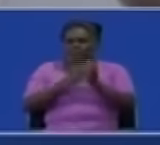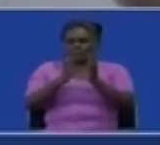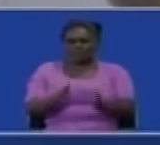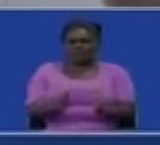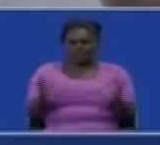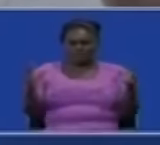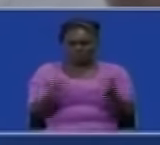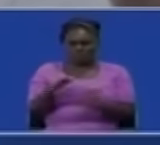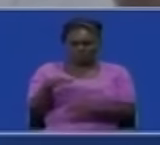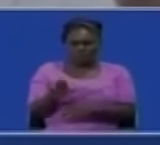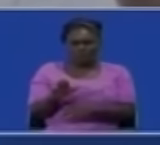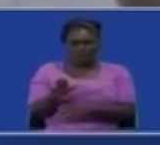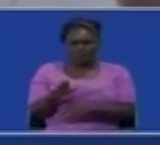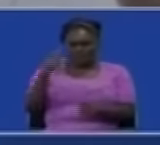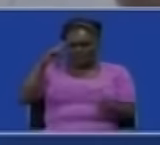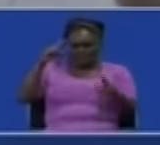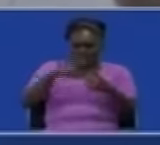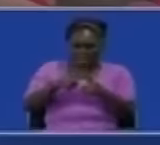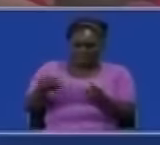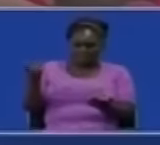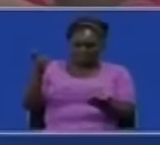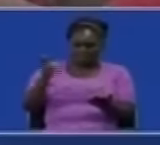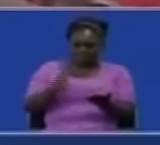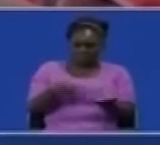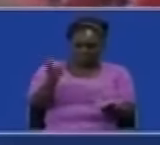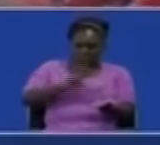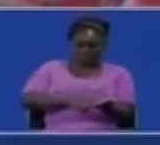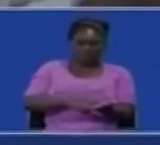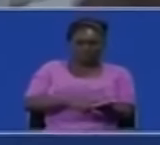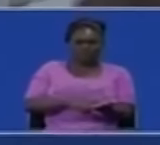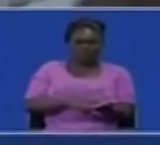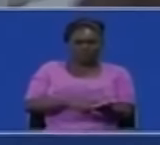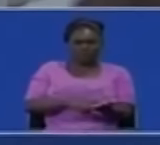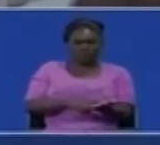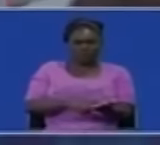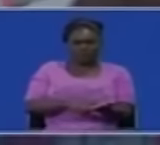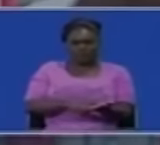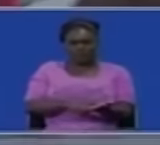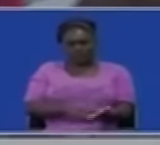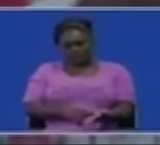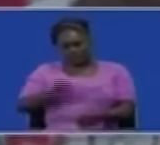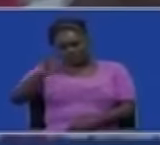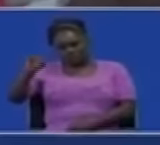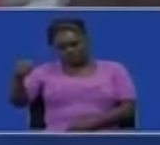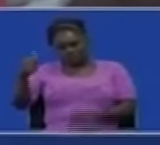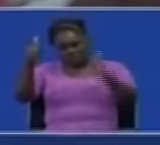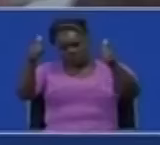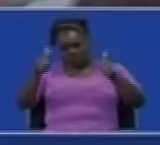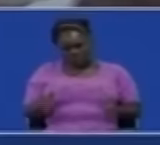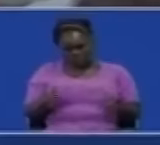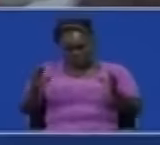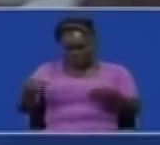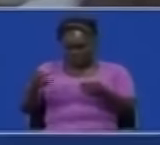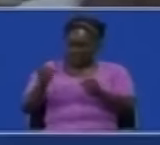party also happens to be the target of the recorded sentiments, leading the onslaught. We are putting Jubilee on notice.